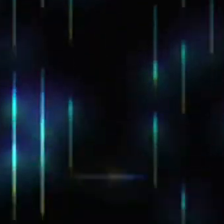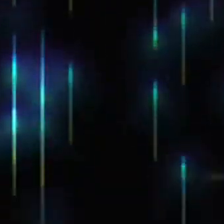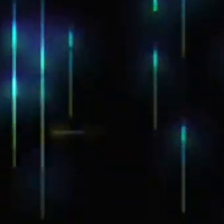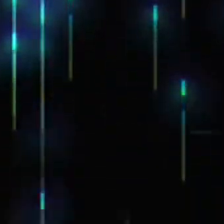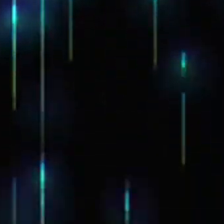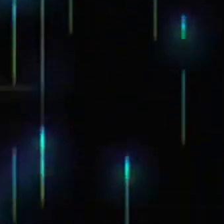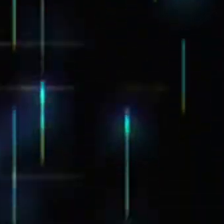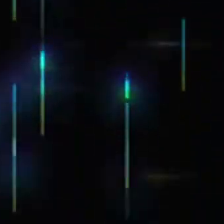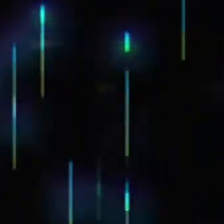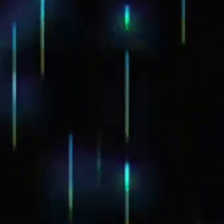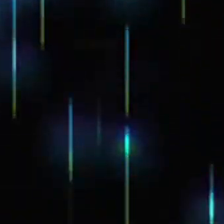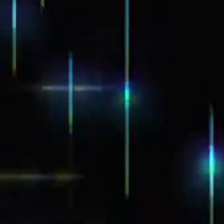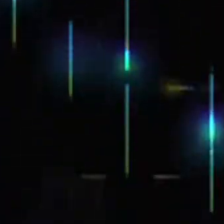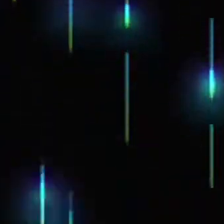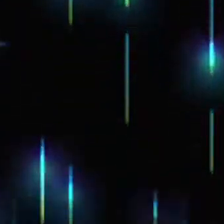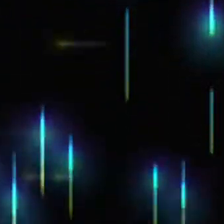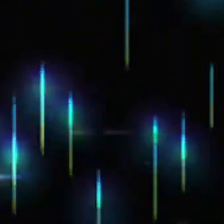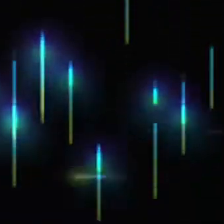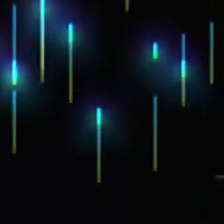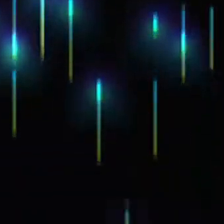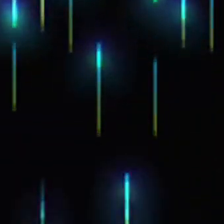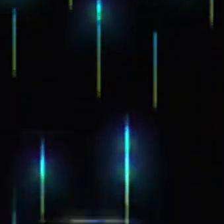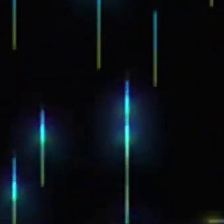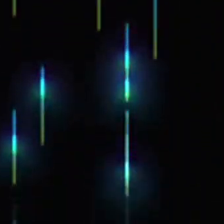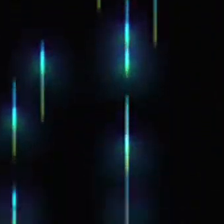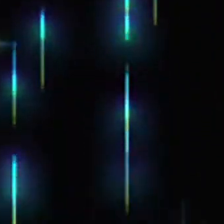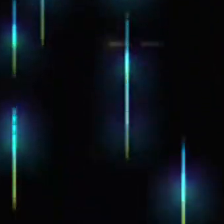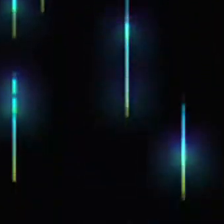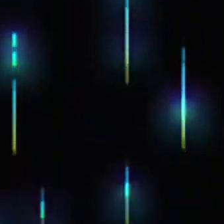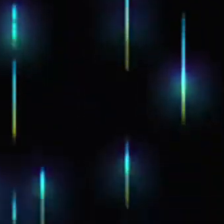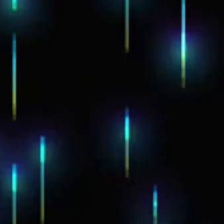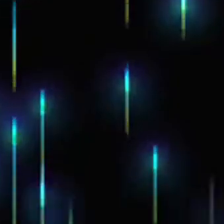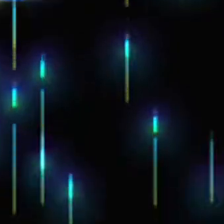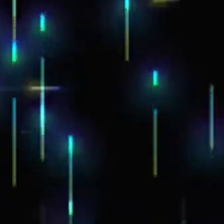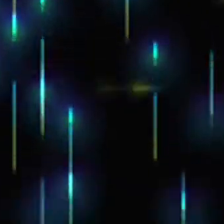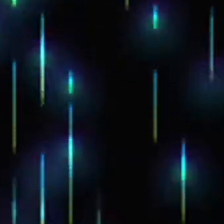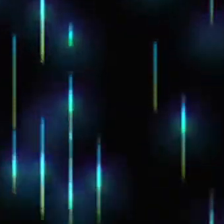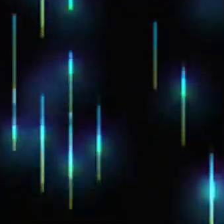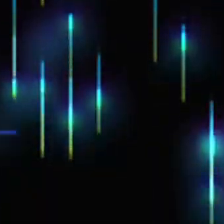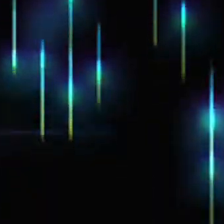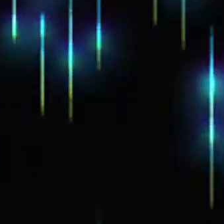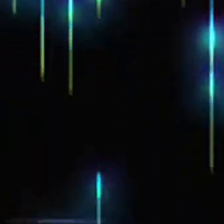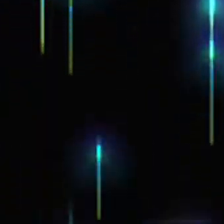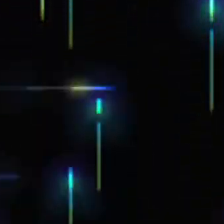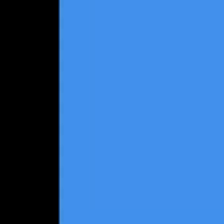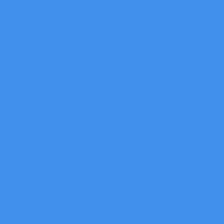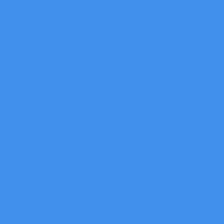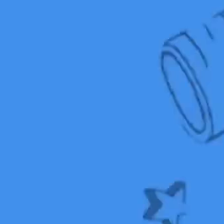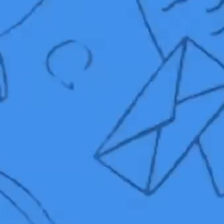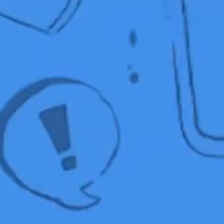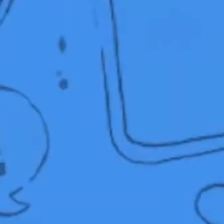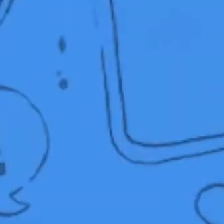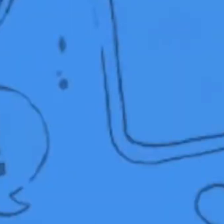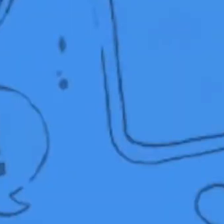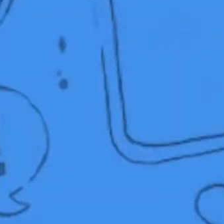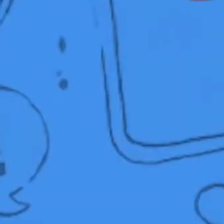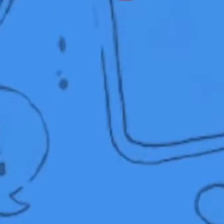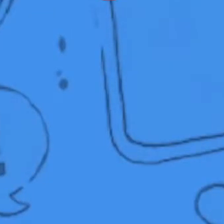explorer, Mama Reese. Join me in discovering English around us.